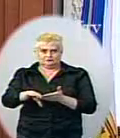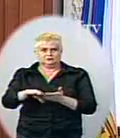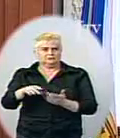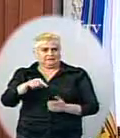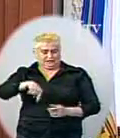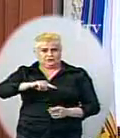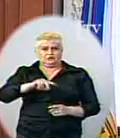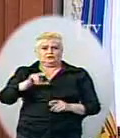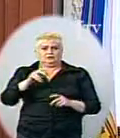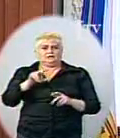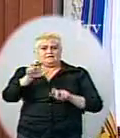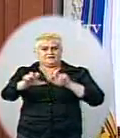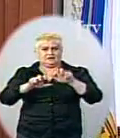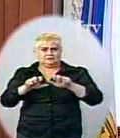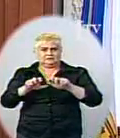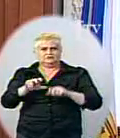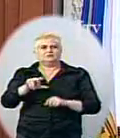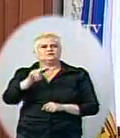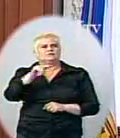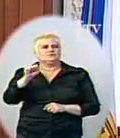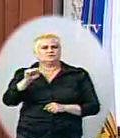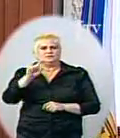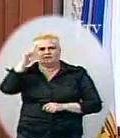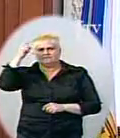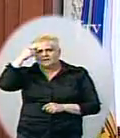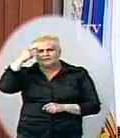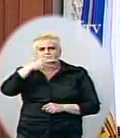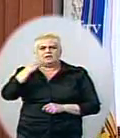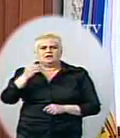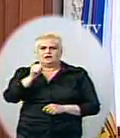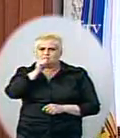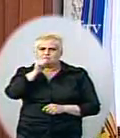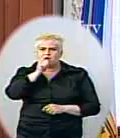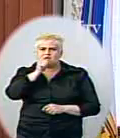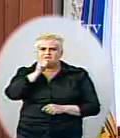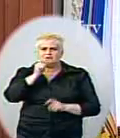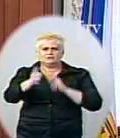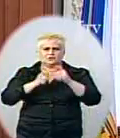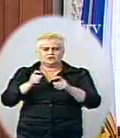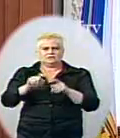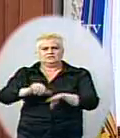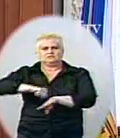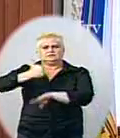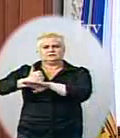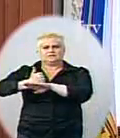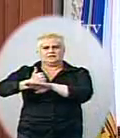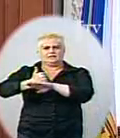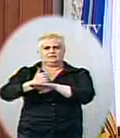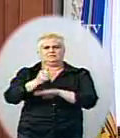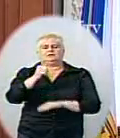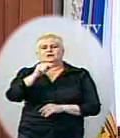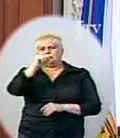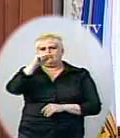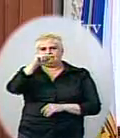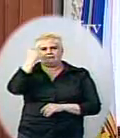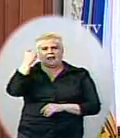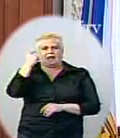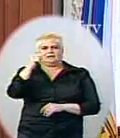Nova Scotia leveraged federal and private donor support to develop the Black Loyalist Heritage Center in Birchtown,